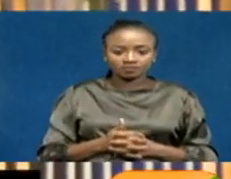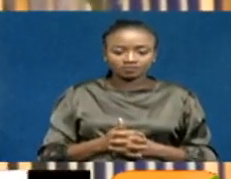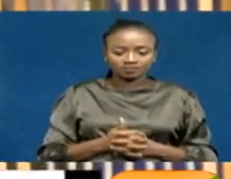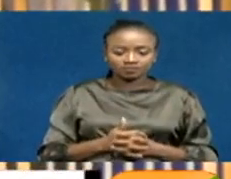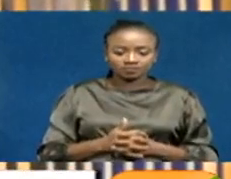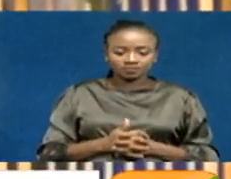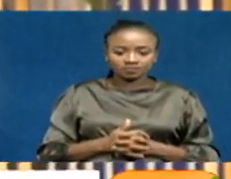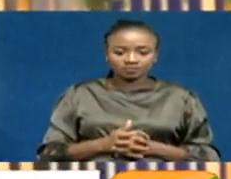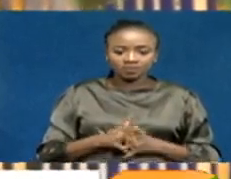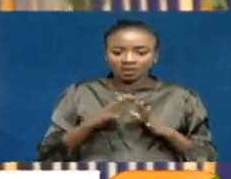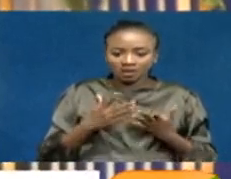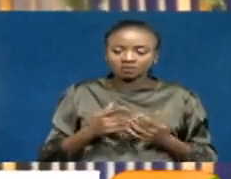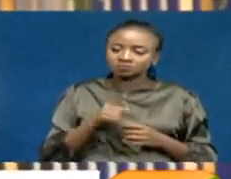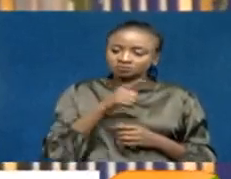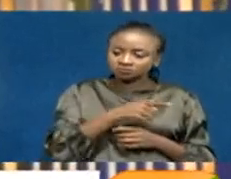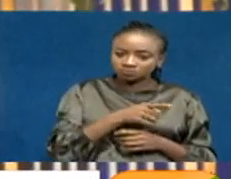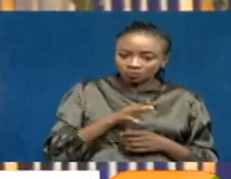Kupeleka wa mama shule,